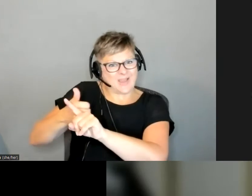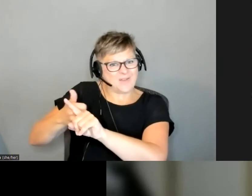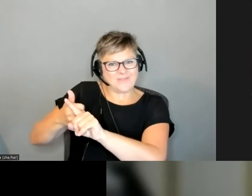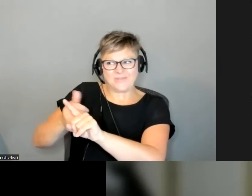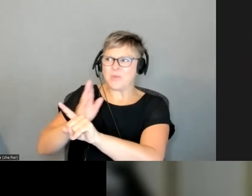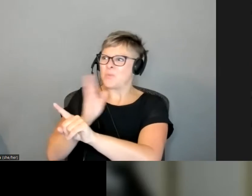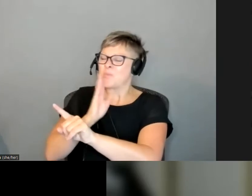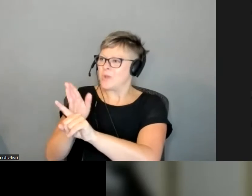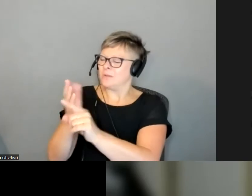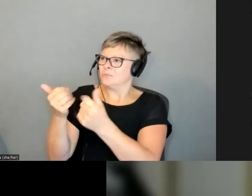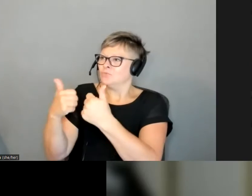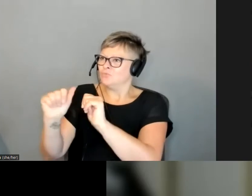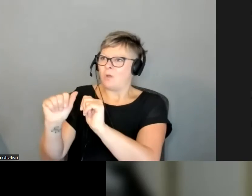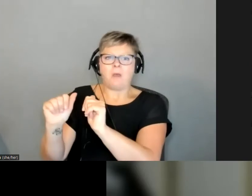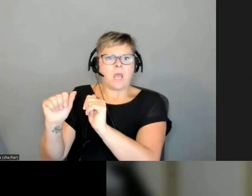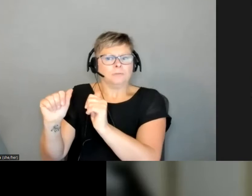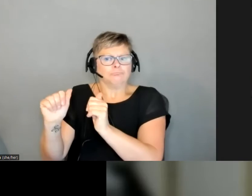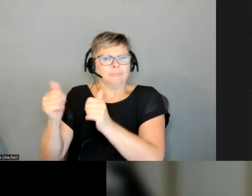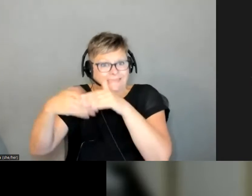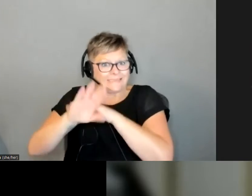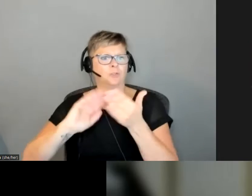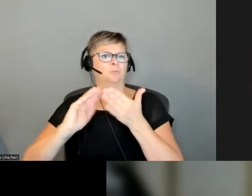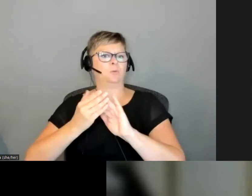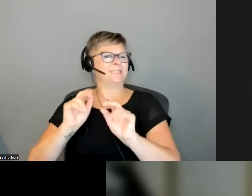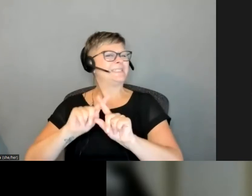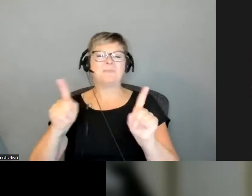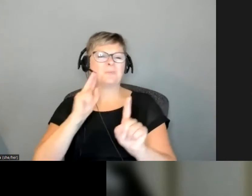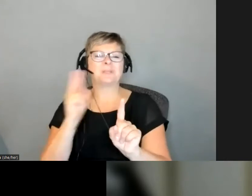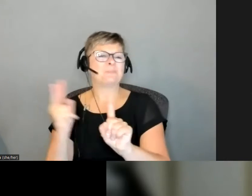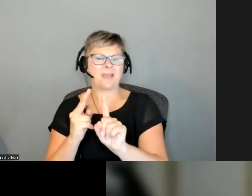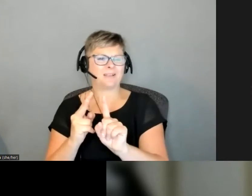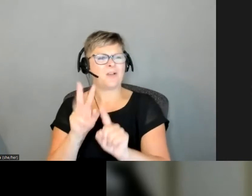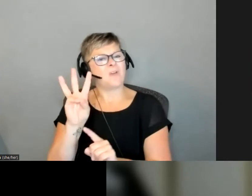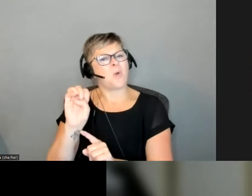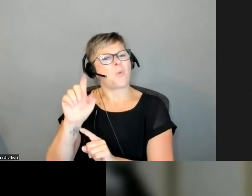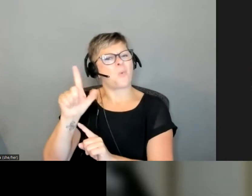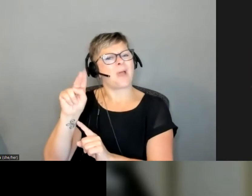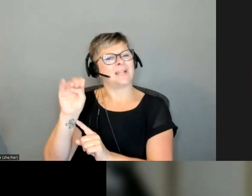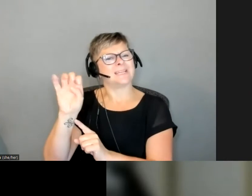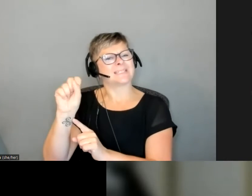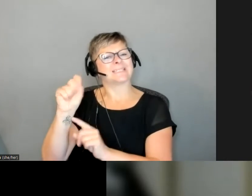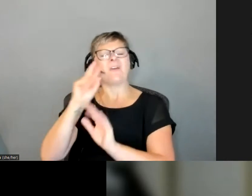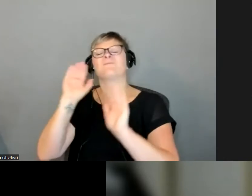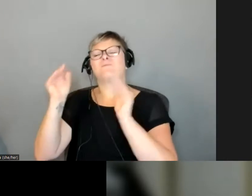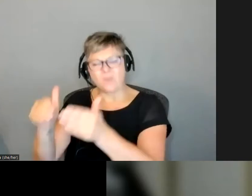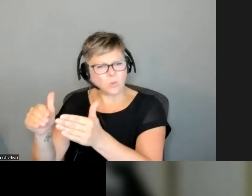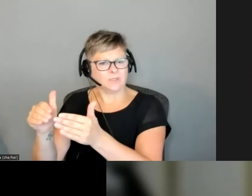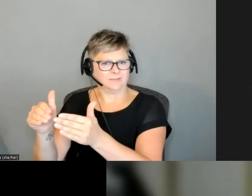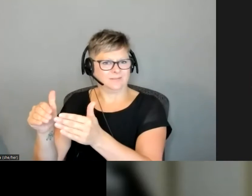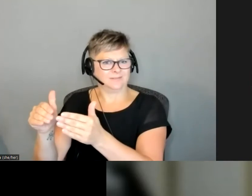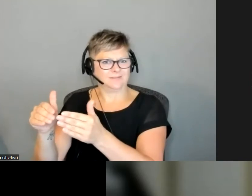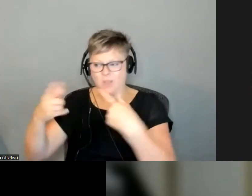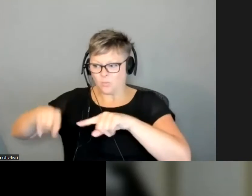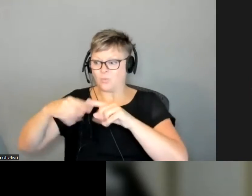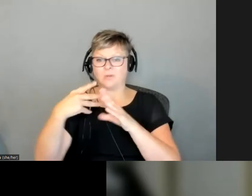that forward in terms of, how do we grow this wellness, and we're going out to Indigenous communities that are